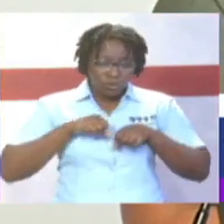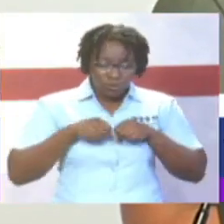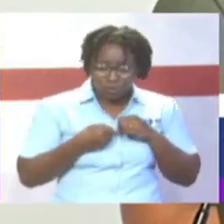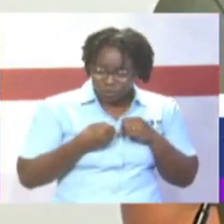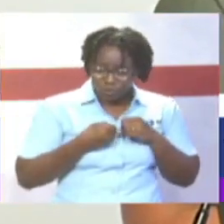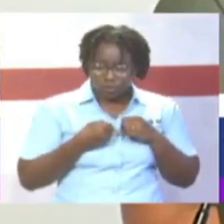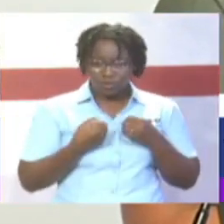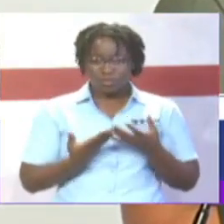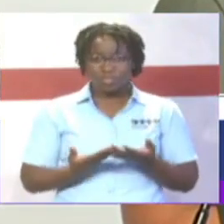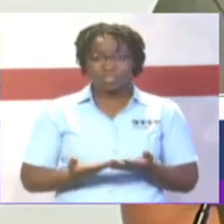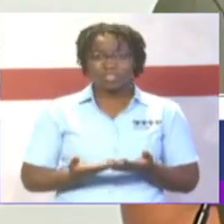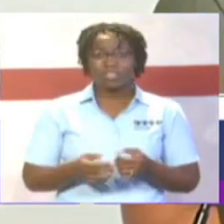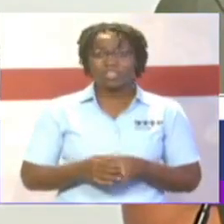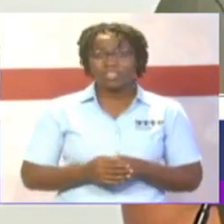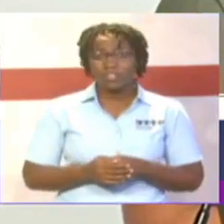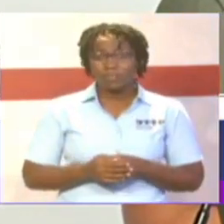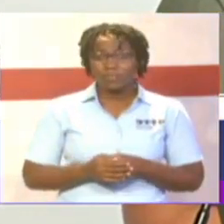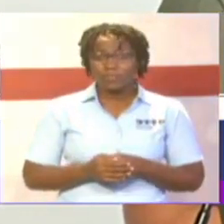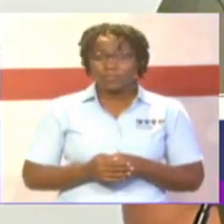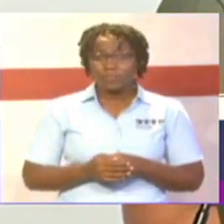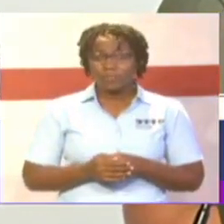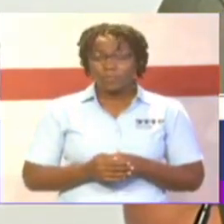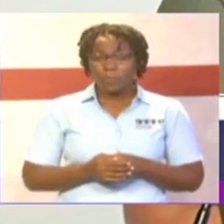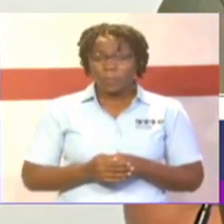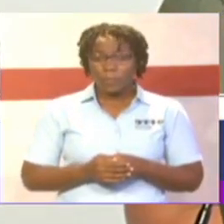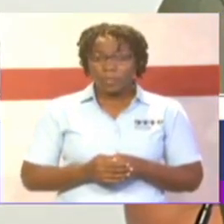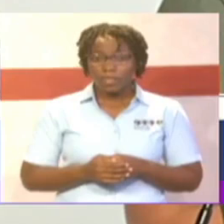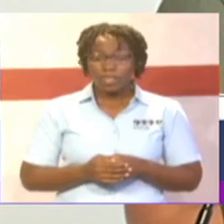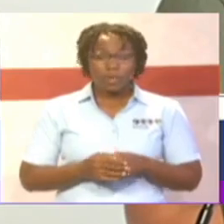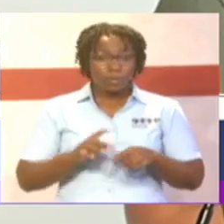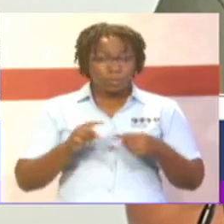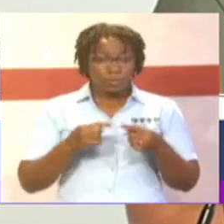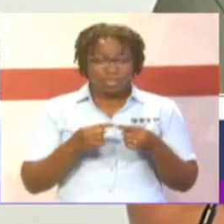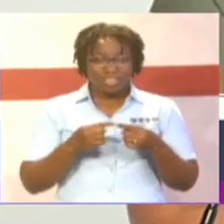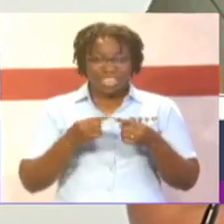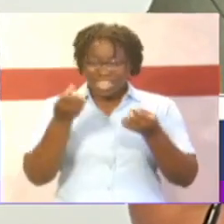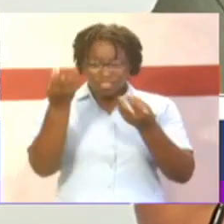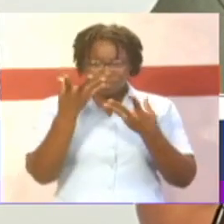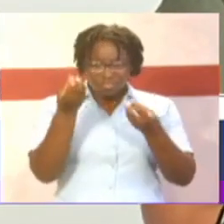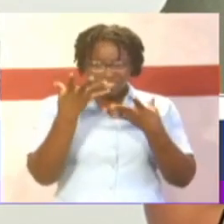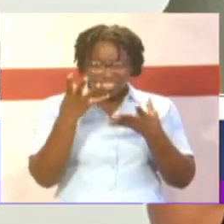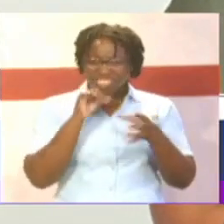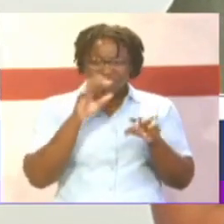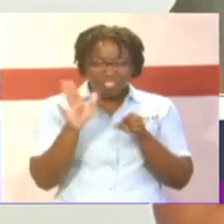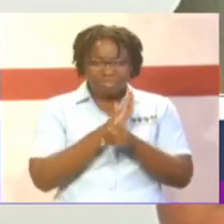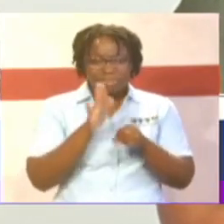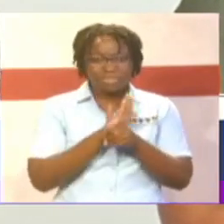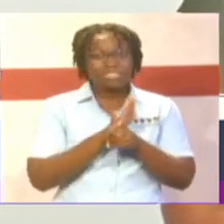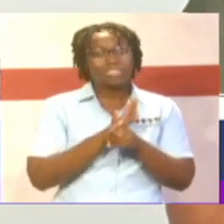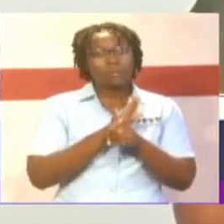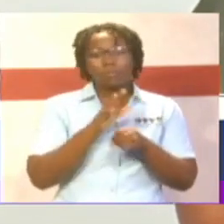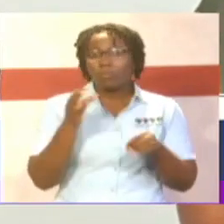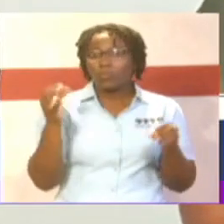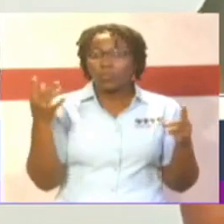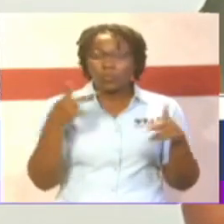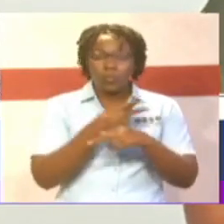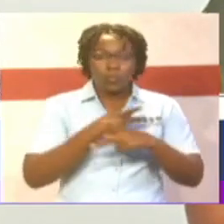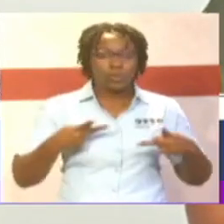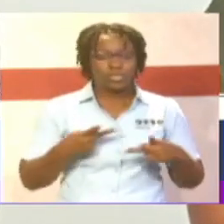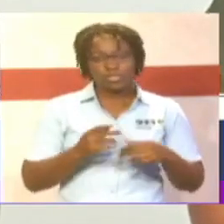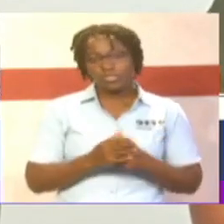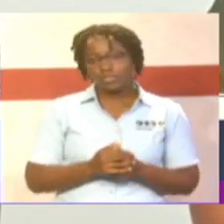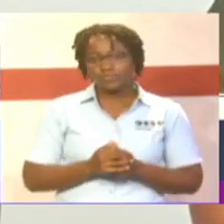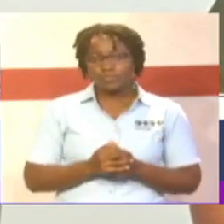fear, ignorance, and misinformation is even more traumatic. Cancer is one of the major lifestyle diseases,